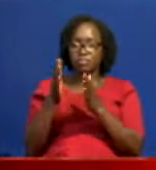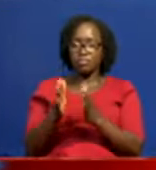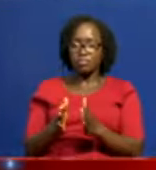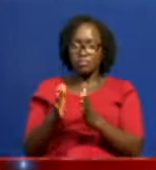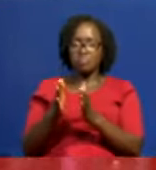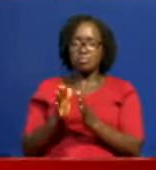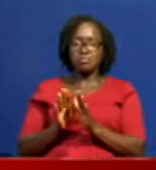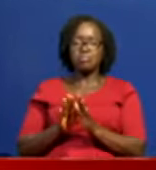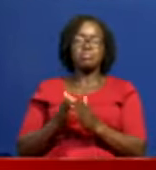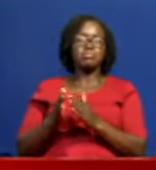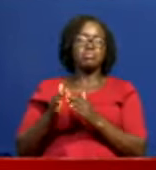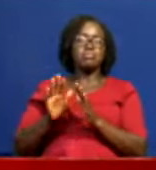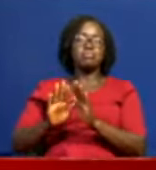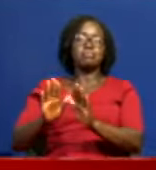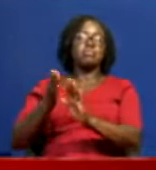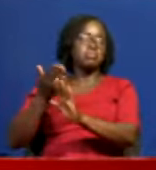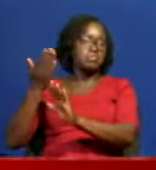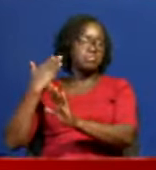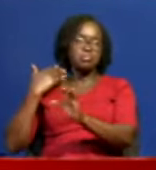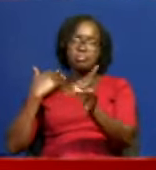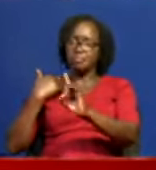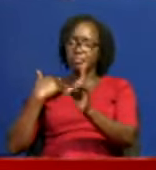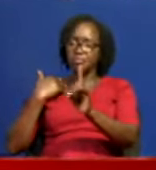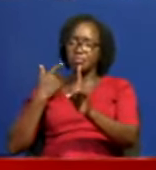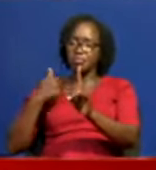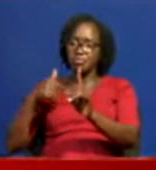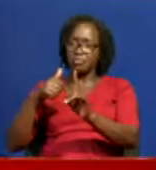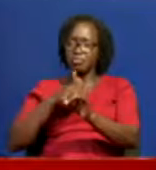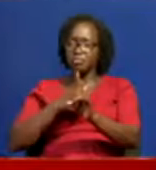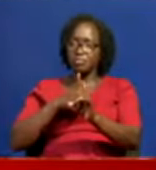behind. For us to remain